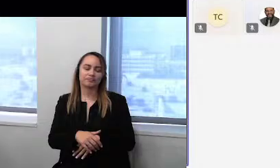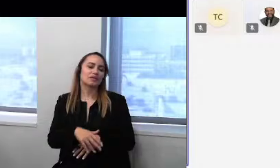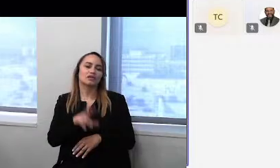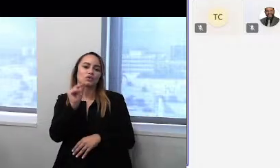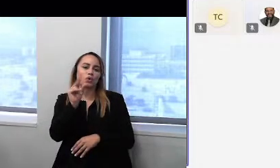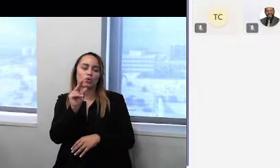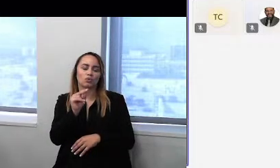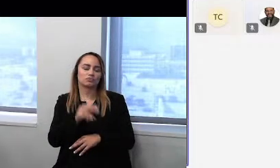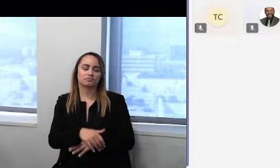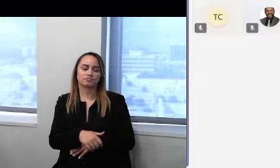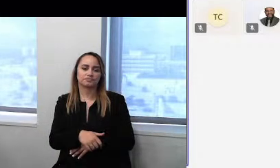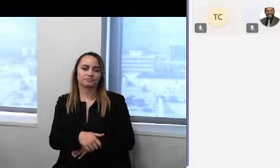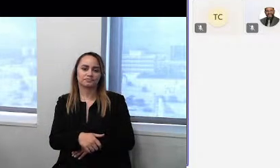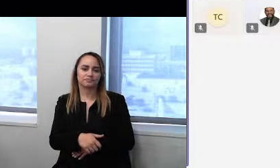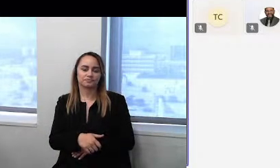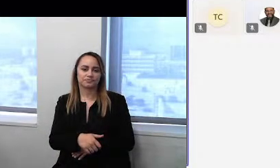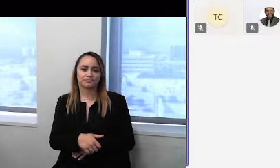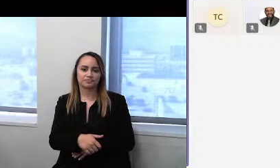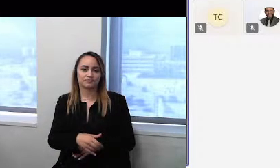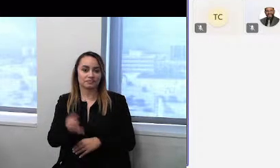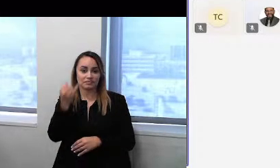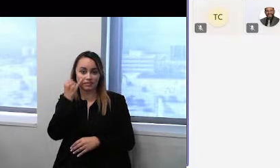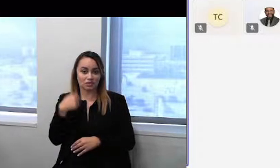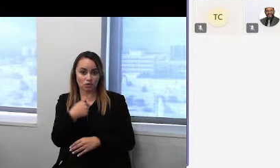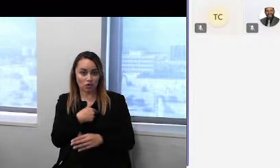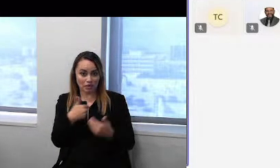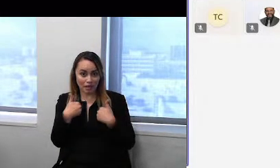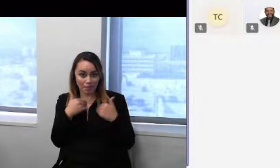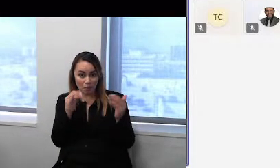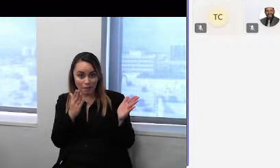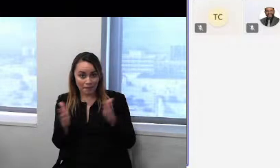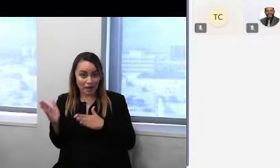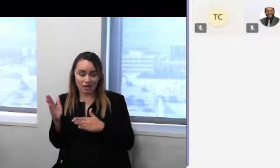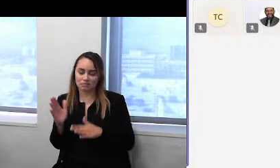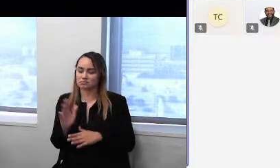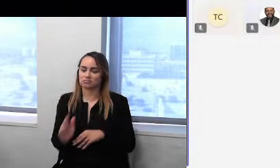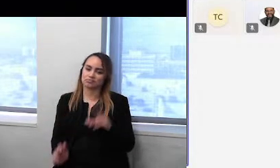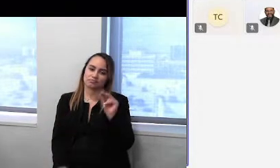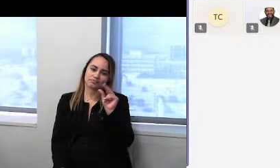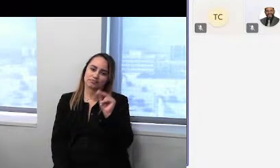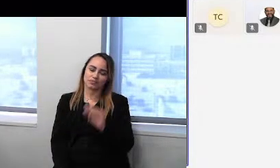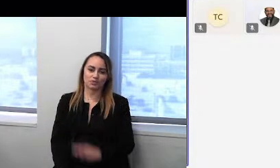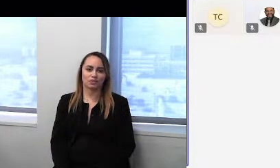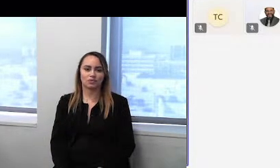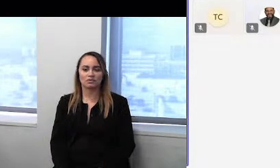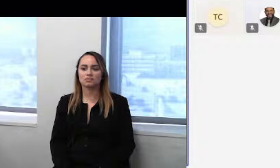Do we have that plan? We don't. That's what you're asking. So let's talk about that for a moment.